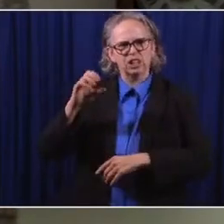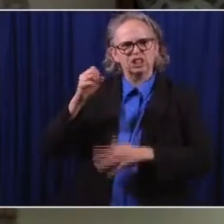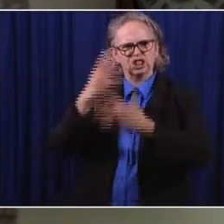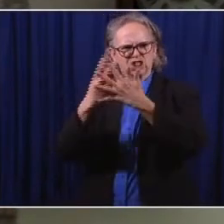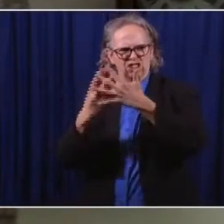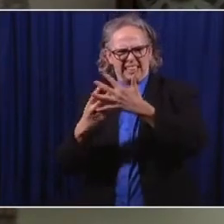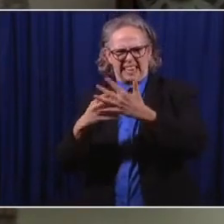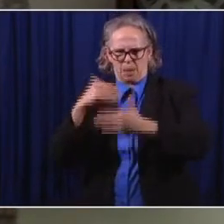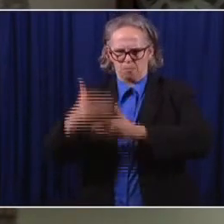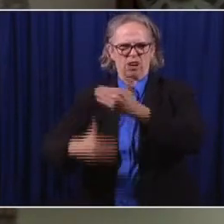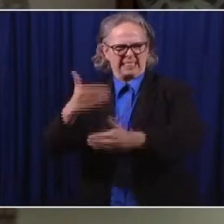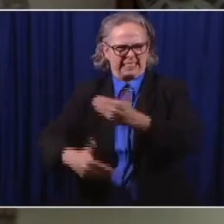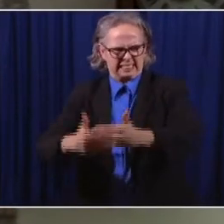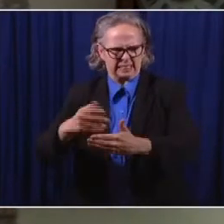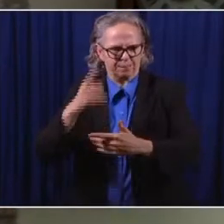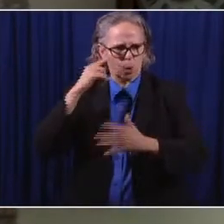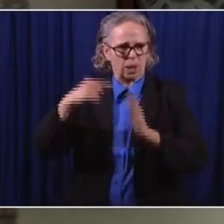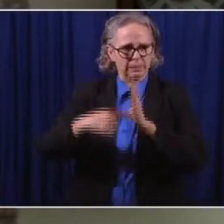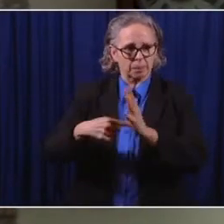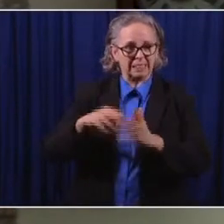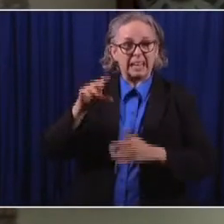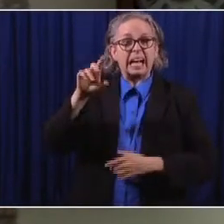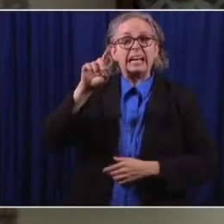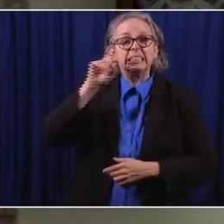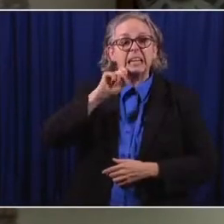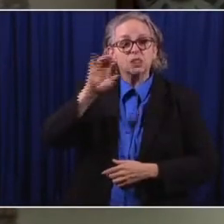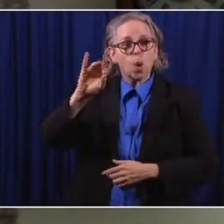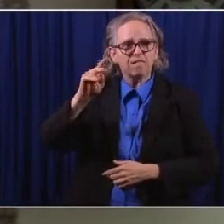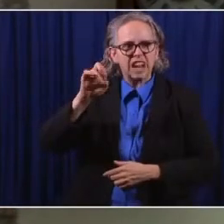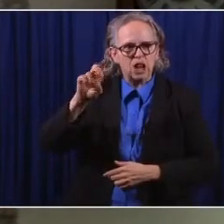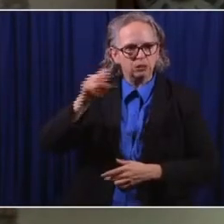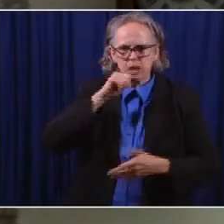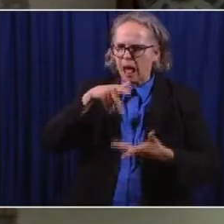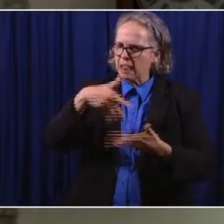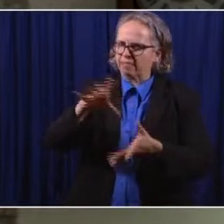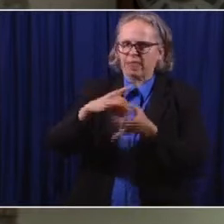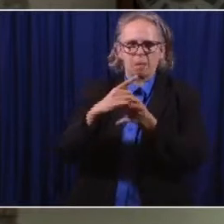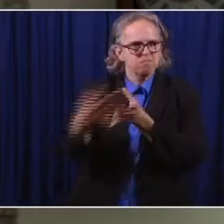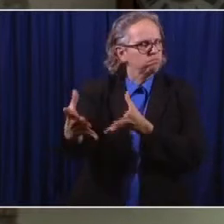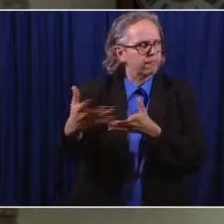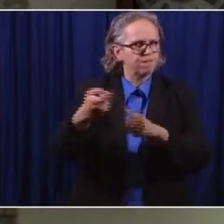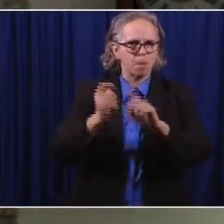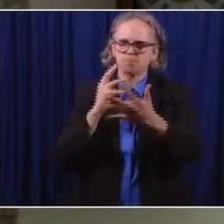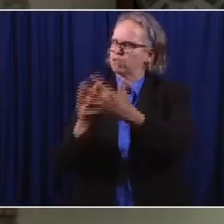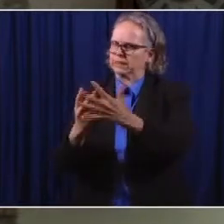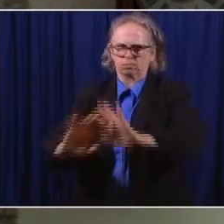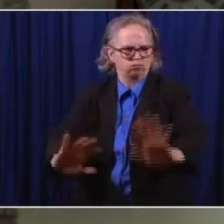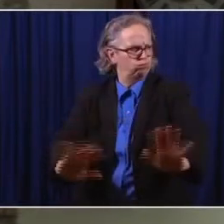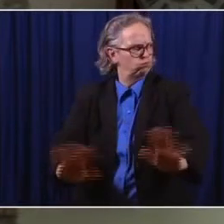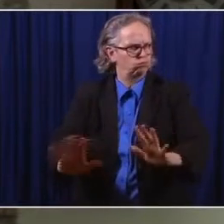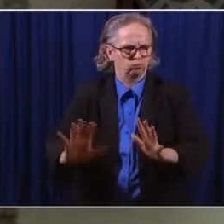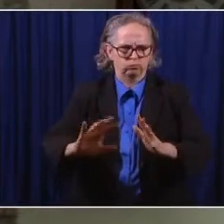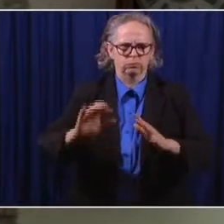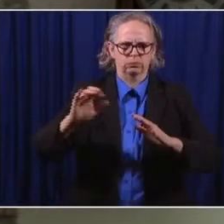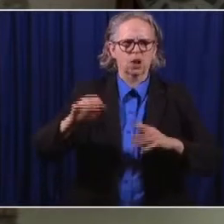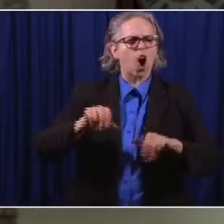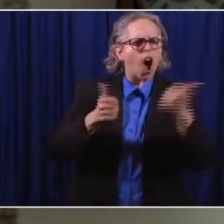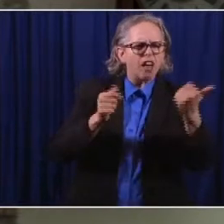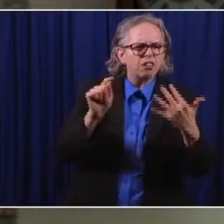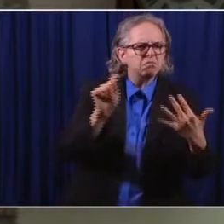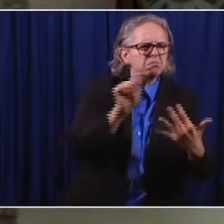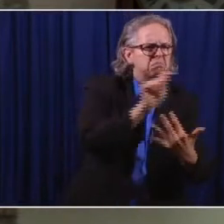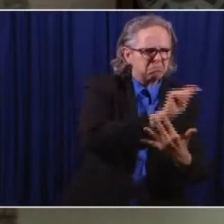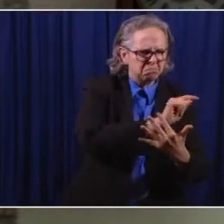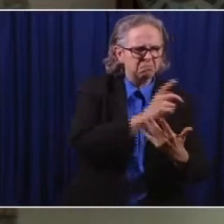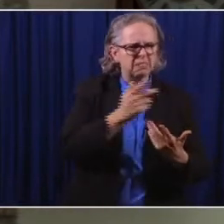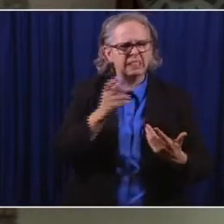early. Not one day. But other offenses, once they hit, if